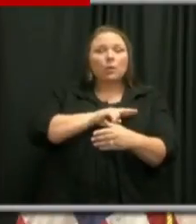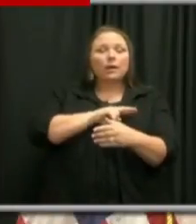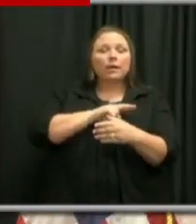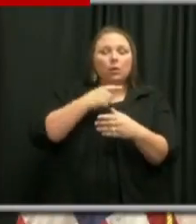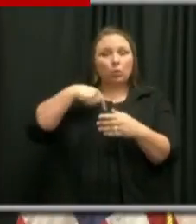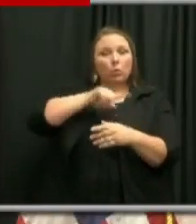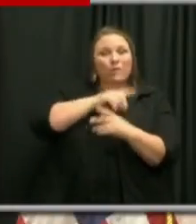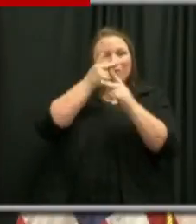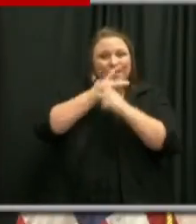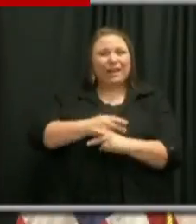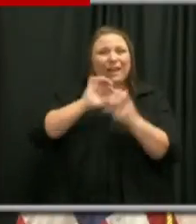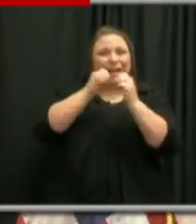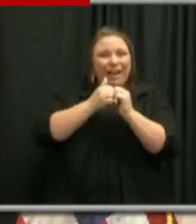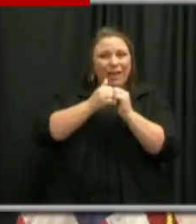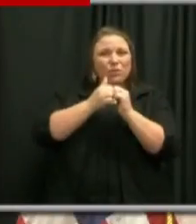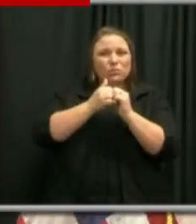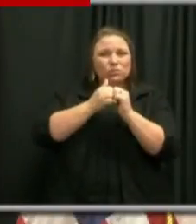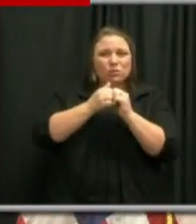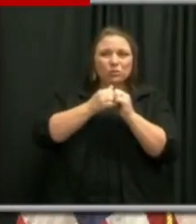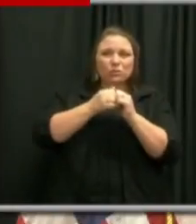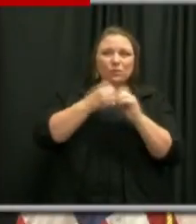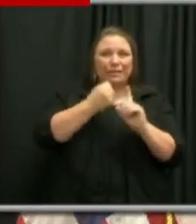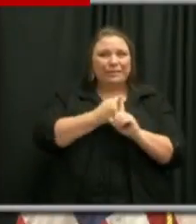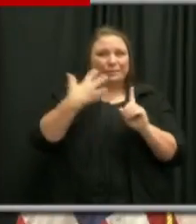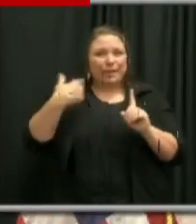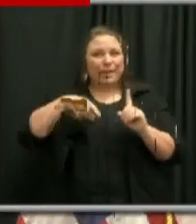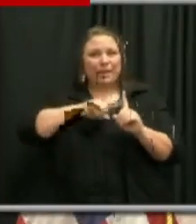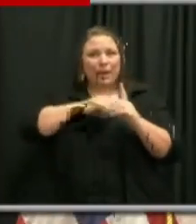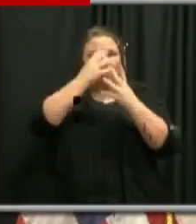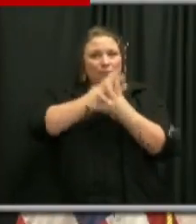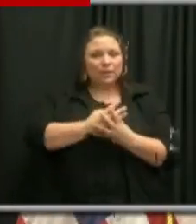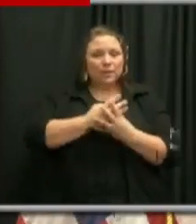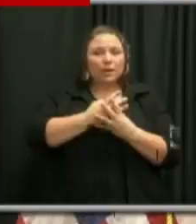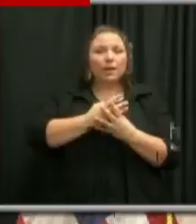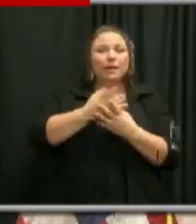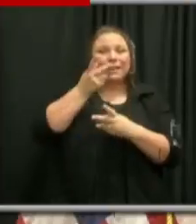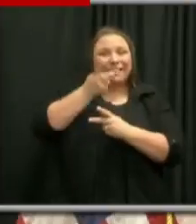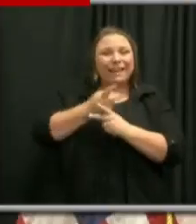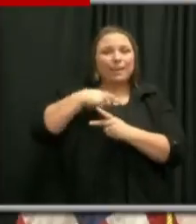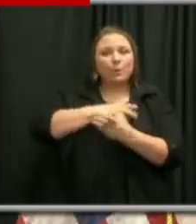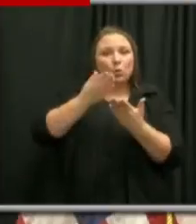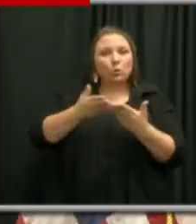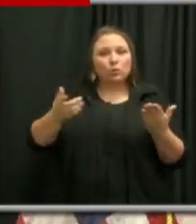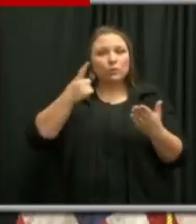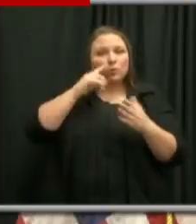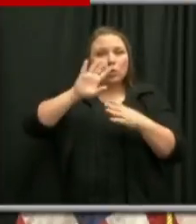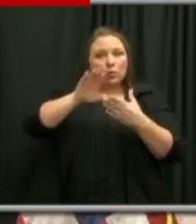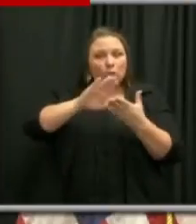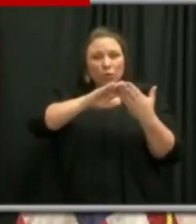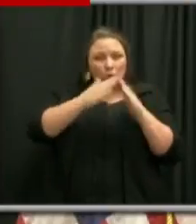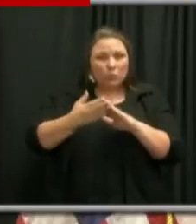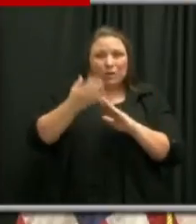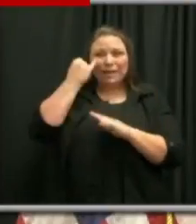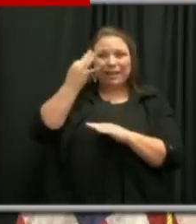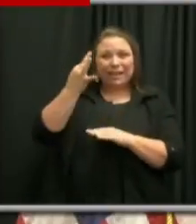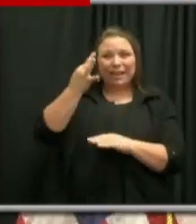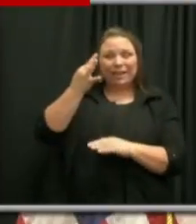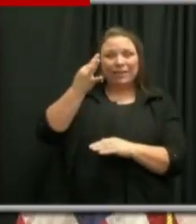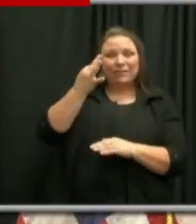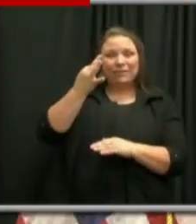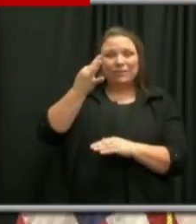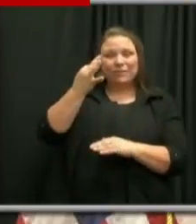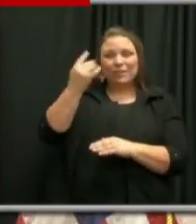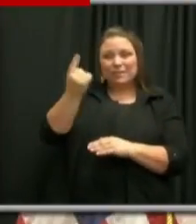ways to expand our community assessment centers, and so that we will have a resource for our community to, if somebody is in